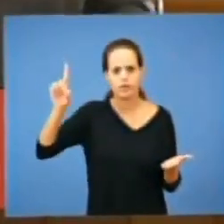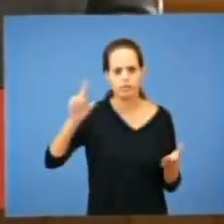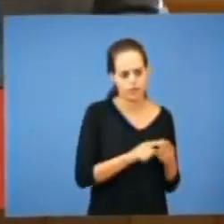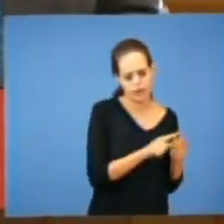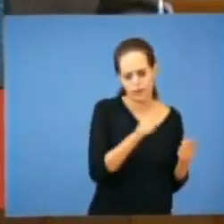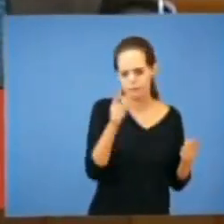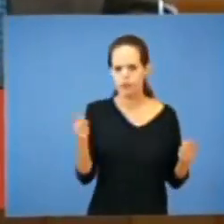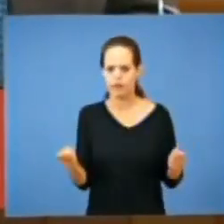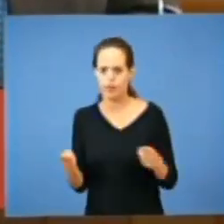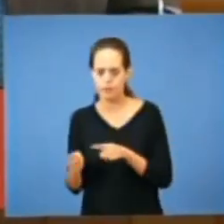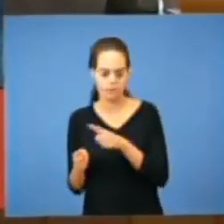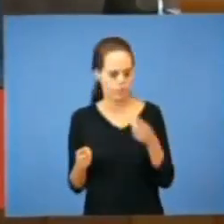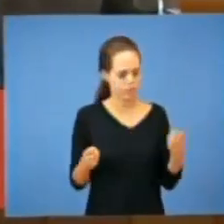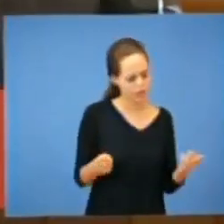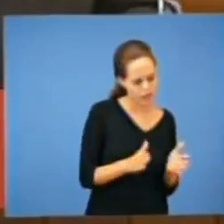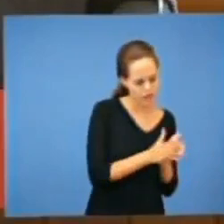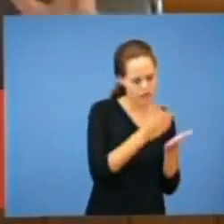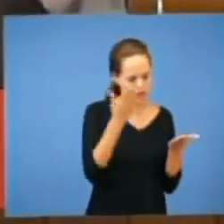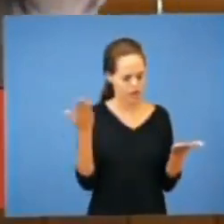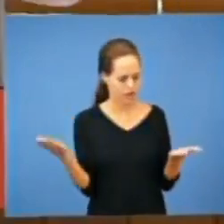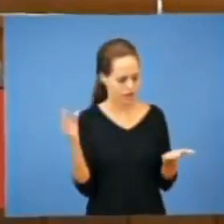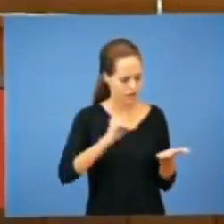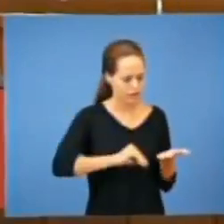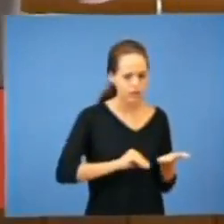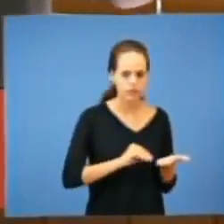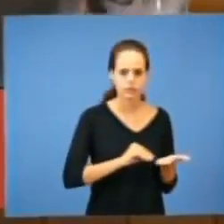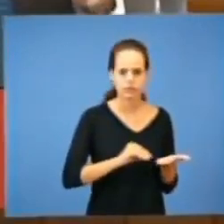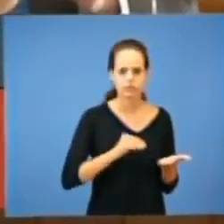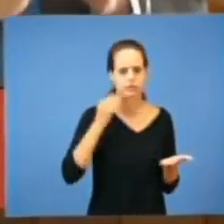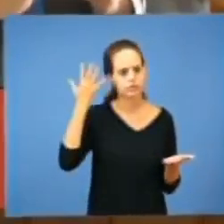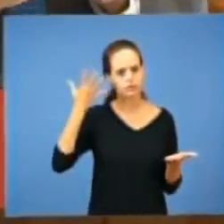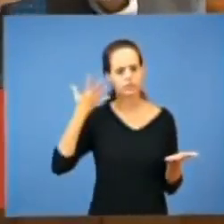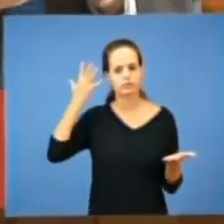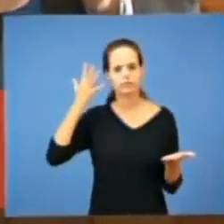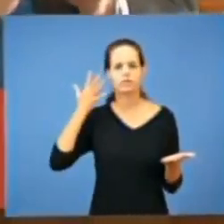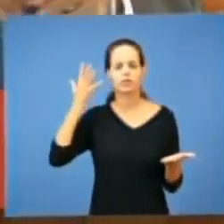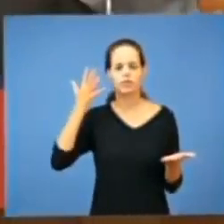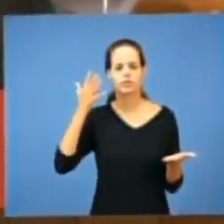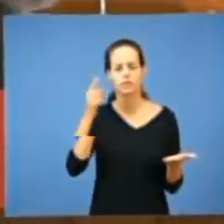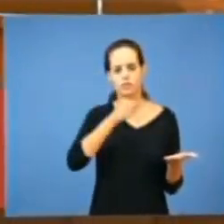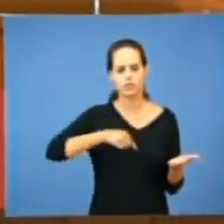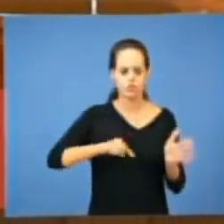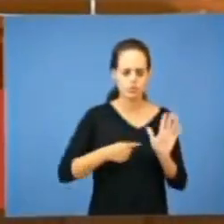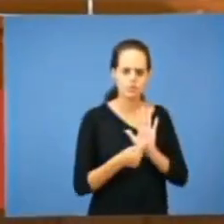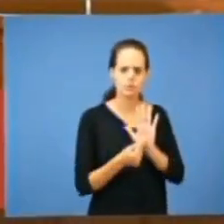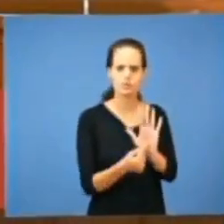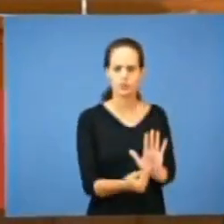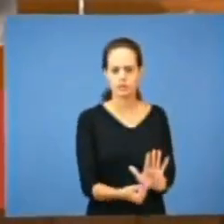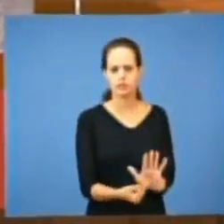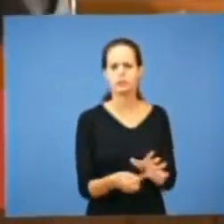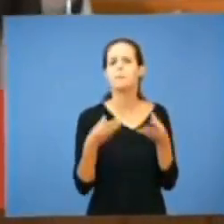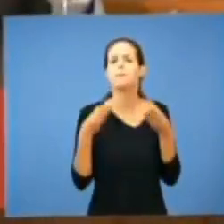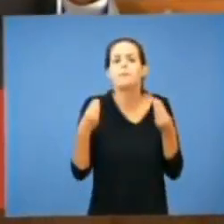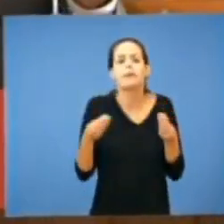and then goes back. And that's why we are showing why revelation,